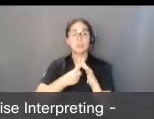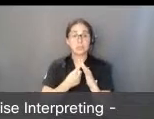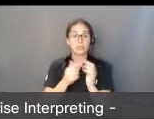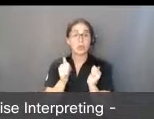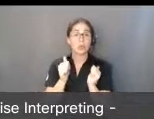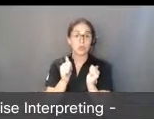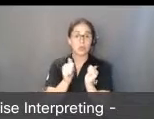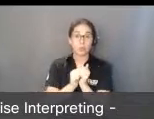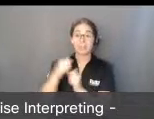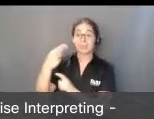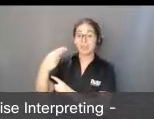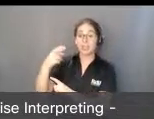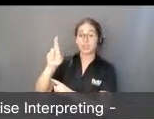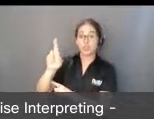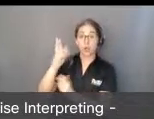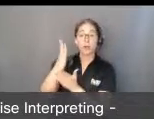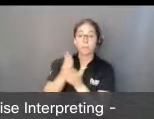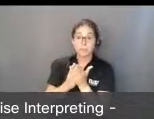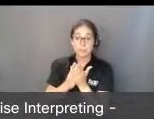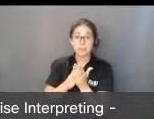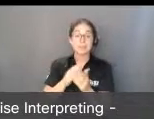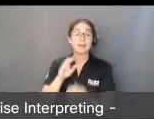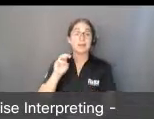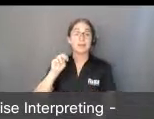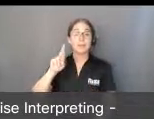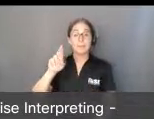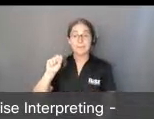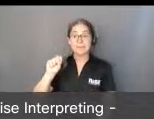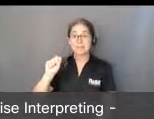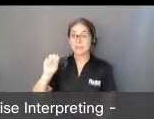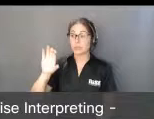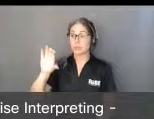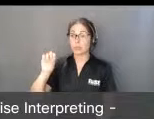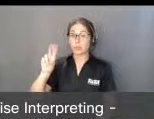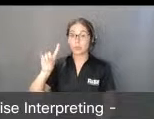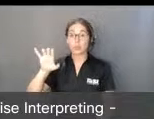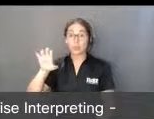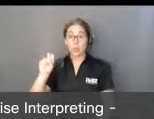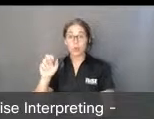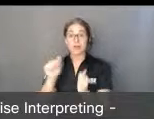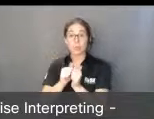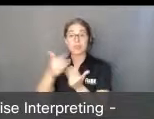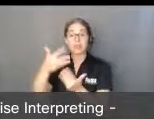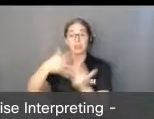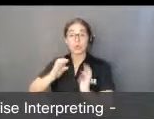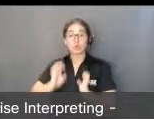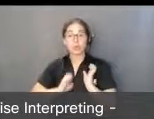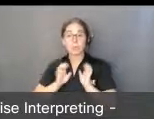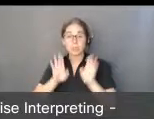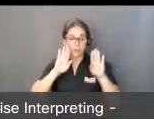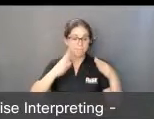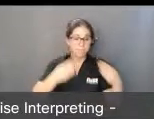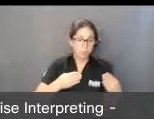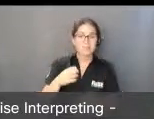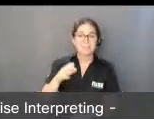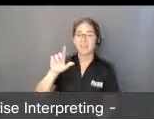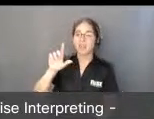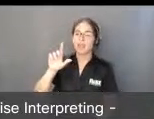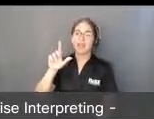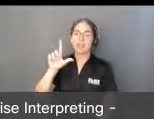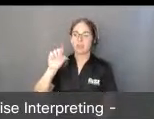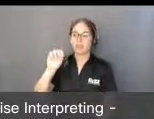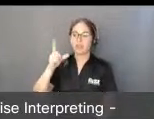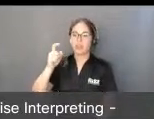with the HR piece and Ms. Corridan with the social emotional focus and the logistics and Mr. Jensen,